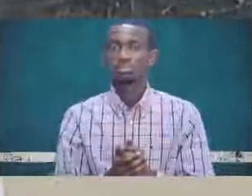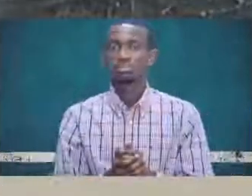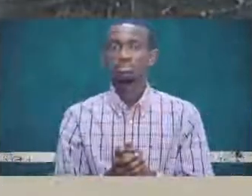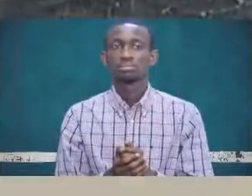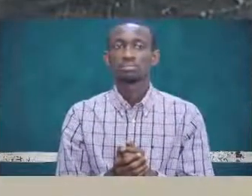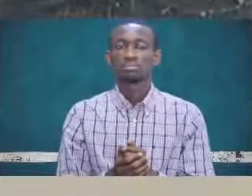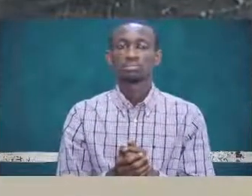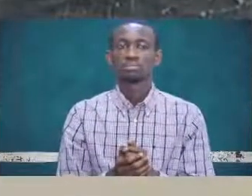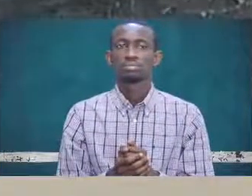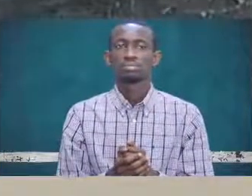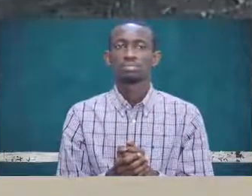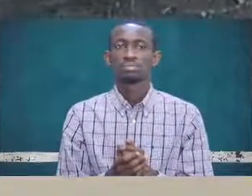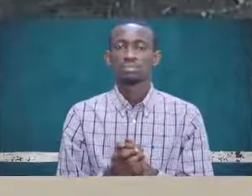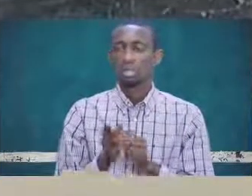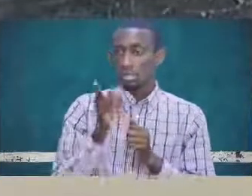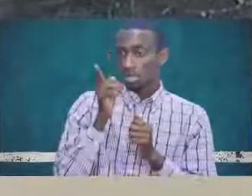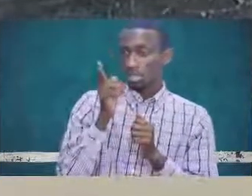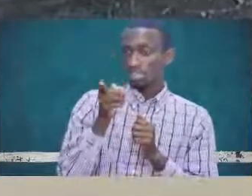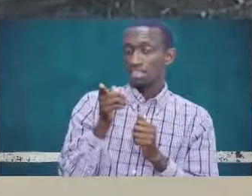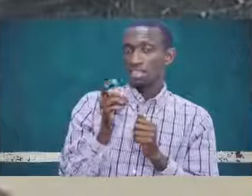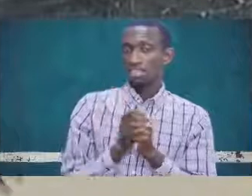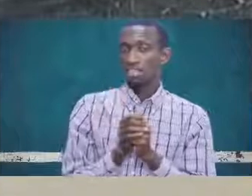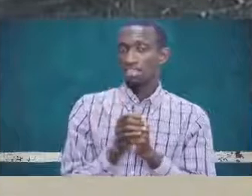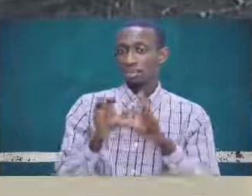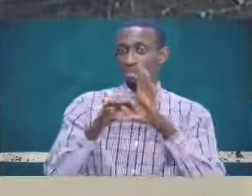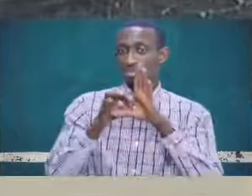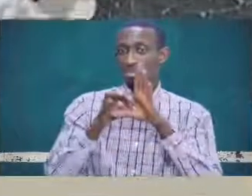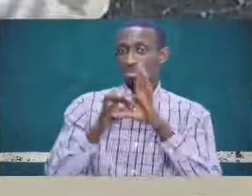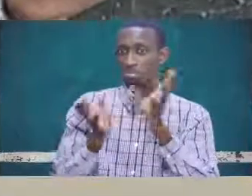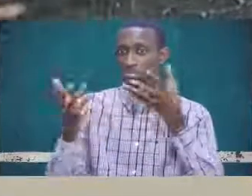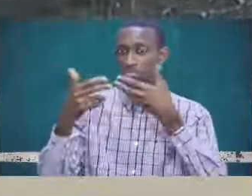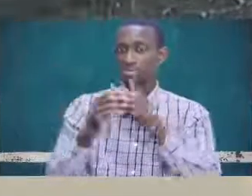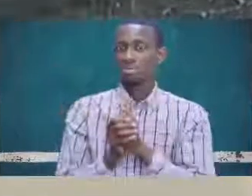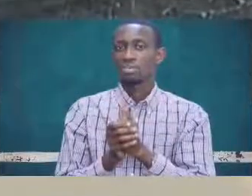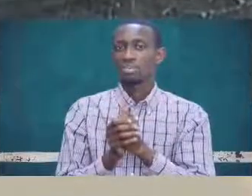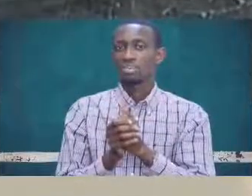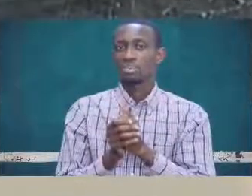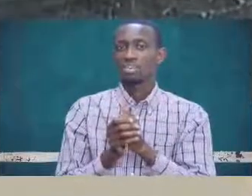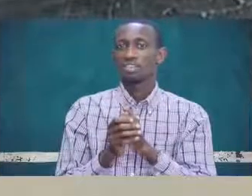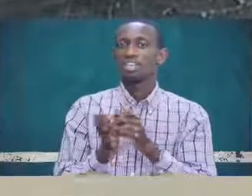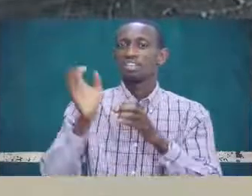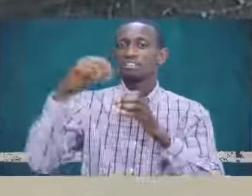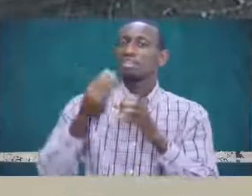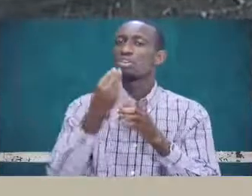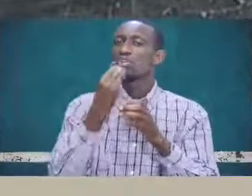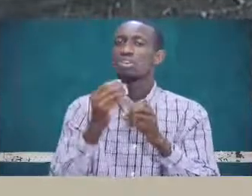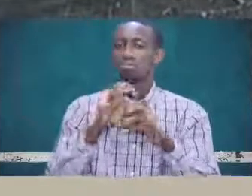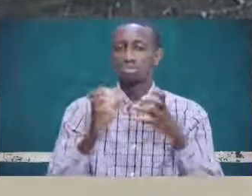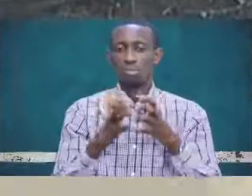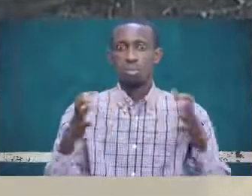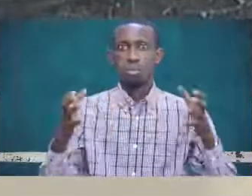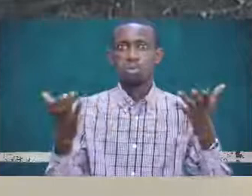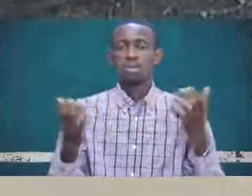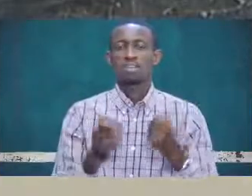a thick walled muscular bag that stretches when it fills with the food. And we can